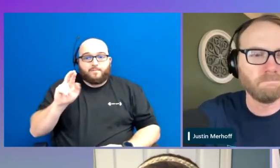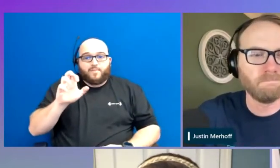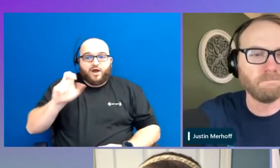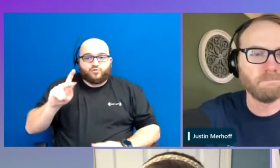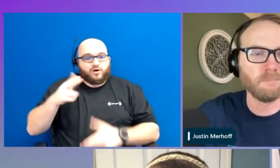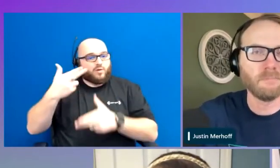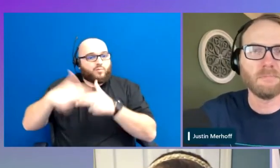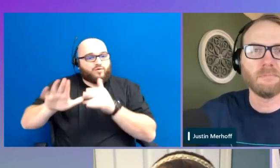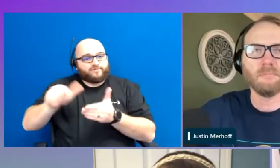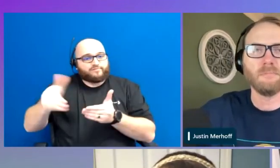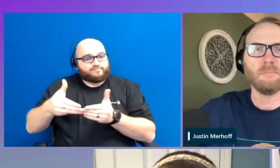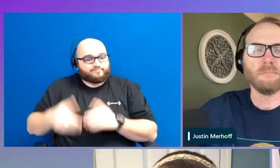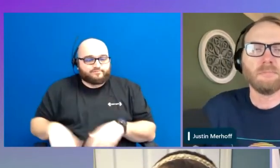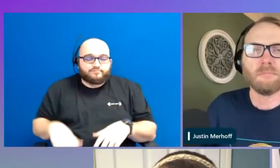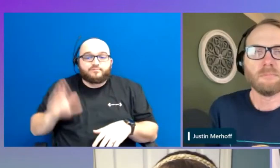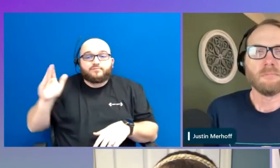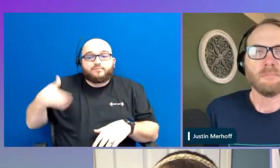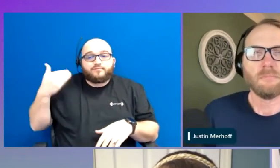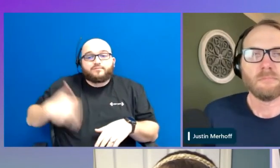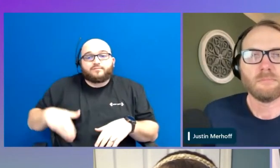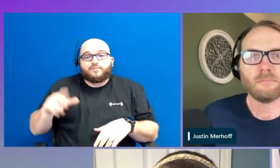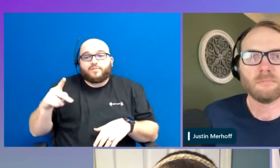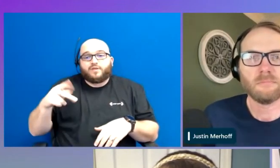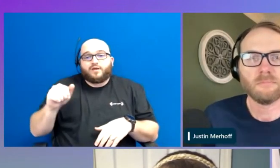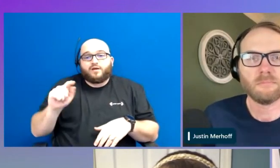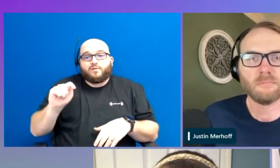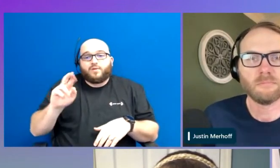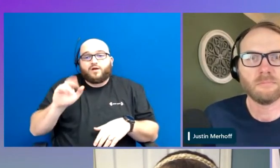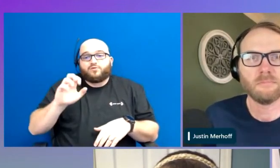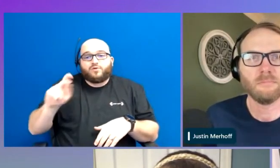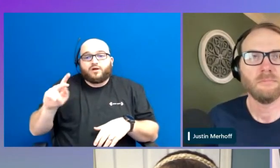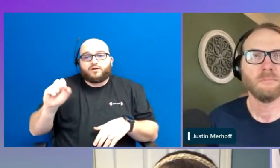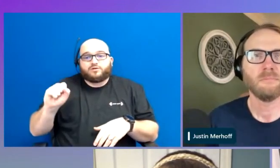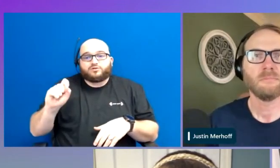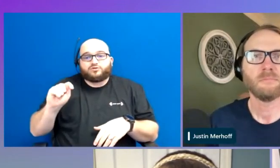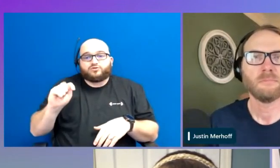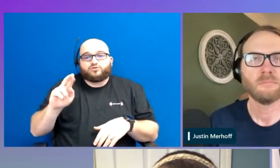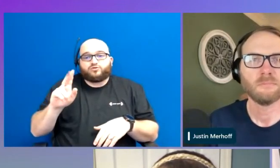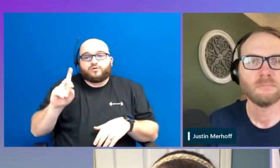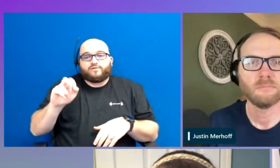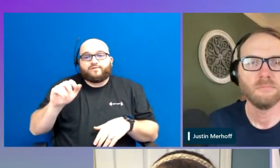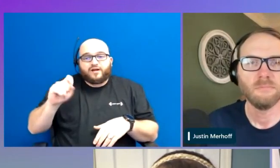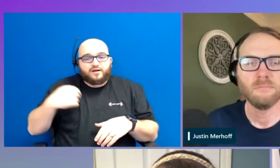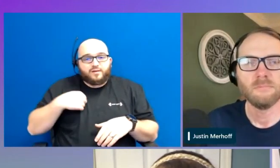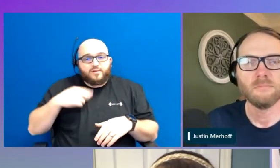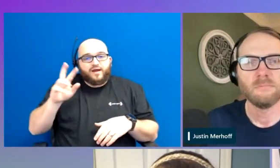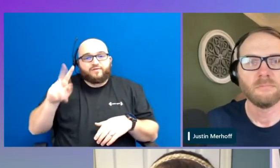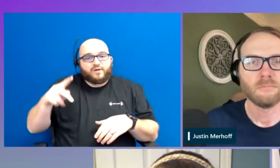Thank you, Justin. My name is Patrick Sturdivant. I'm a VP and Principal Strategy Consultant with DQ.